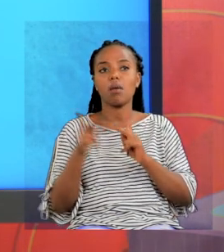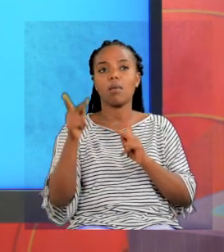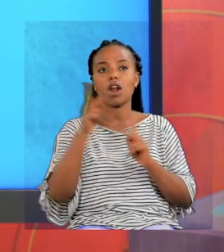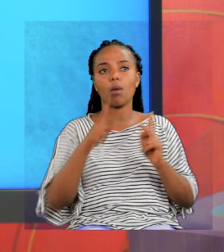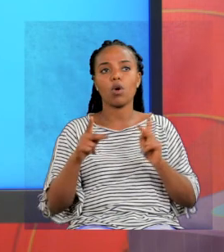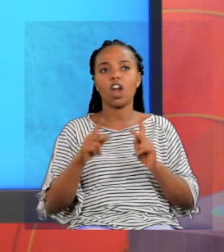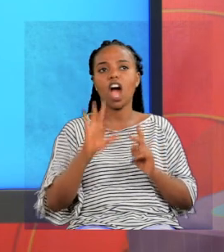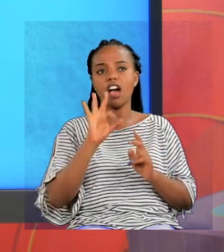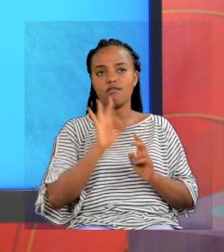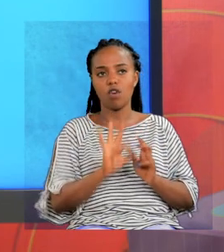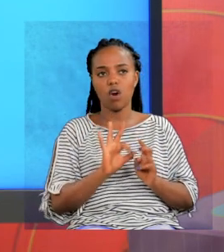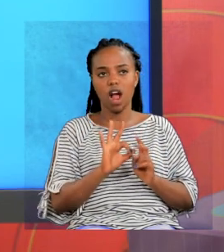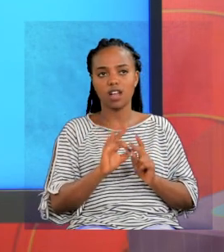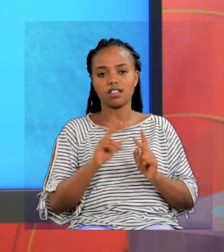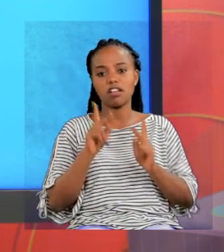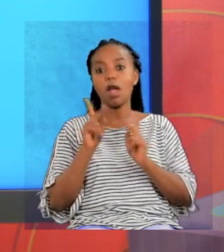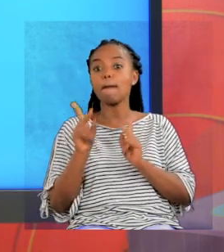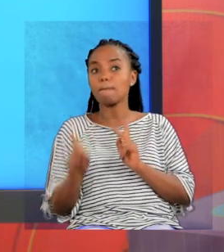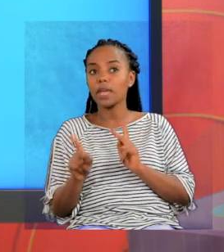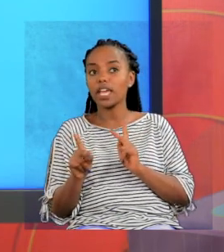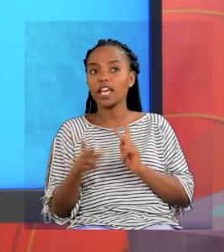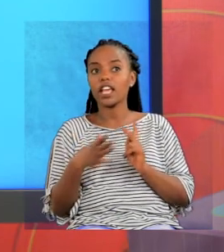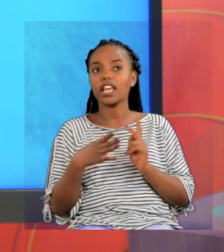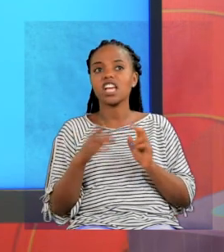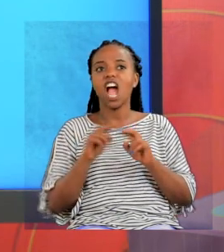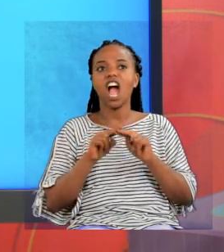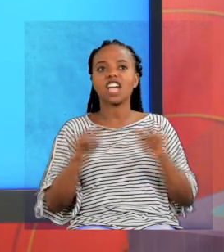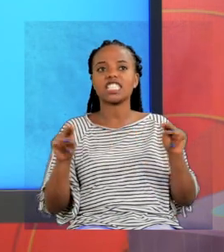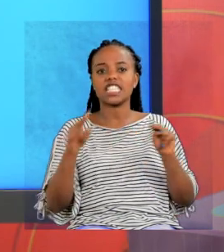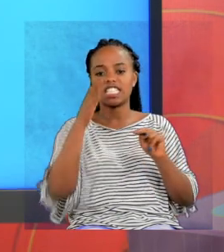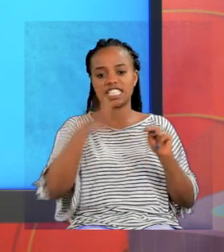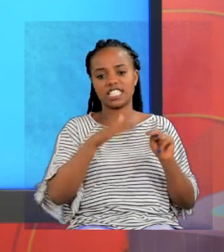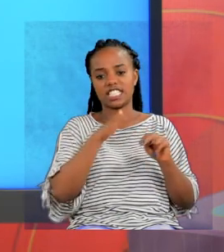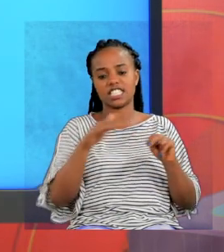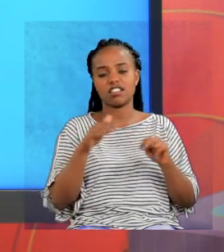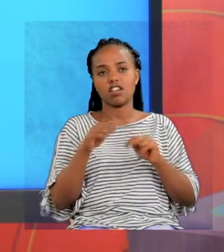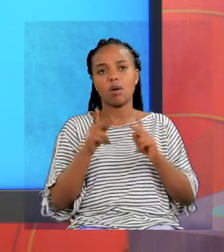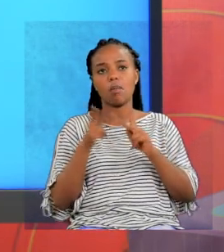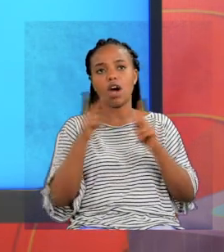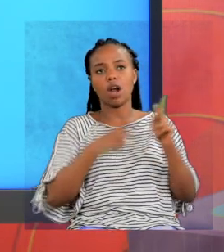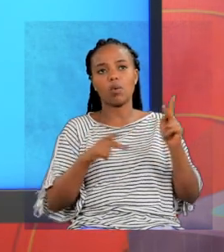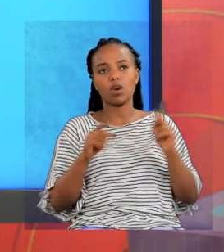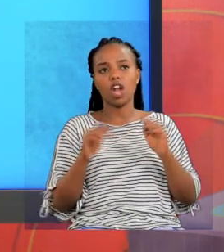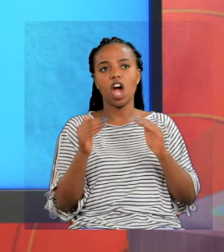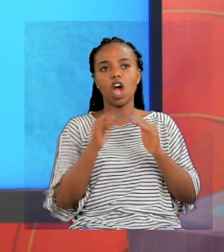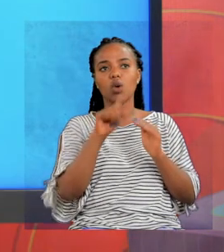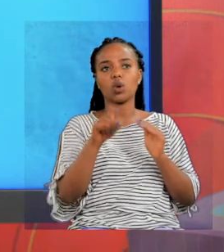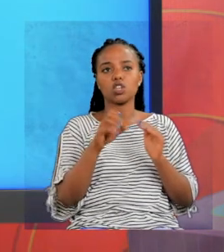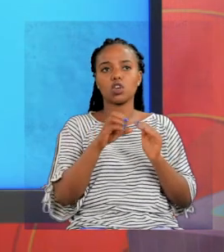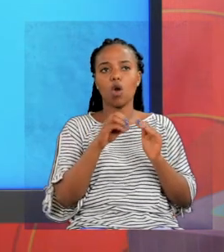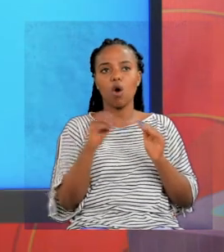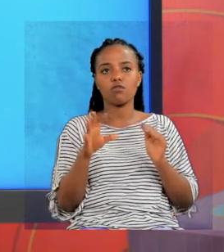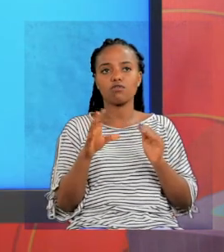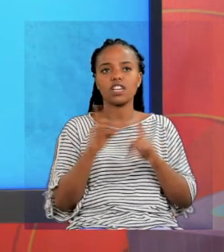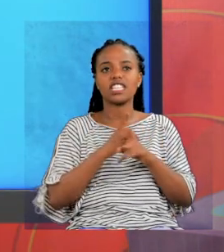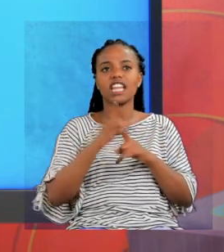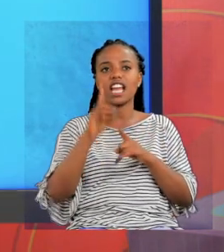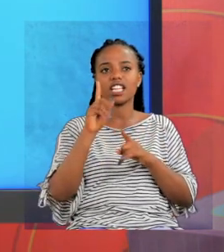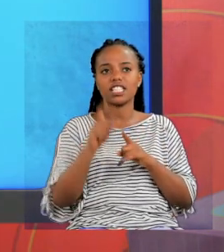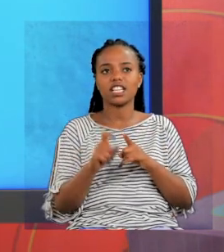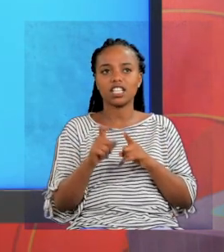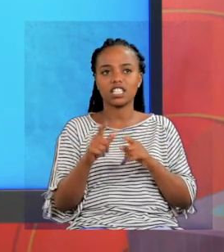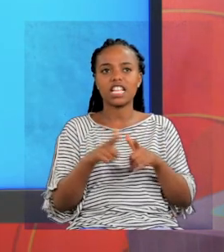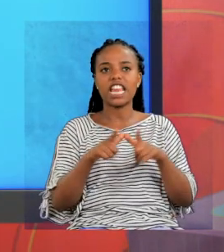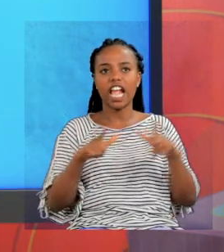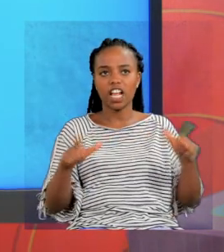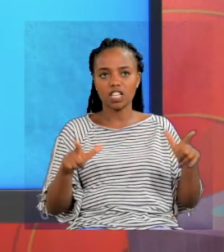length, focus, axis of the parabola, equation of directrix, endpoints of lateral rectum, length of lateral